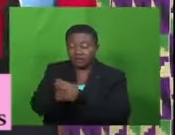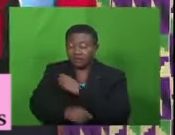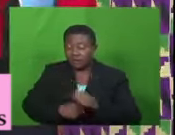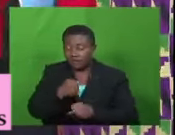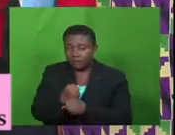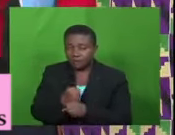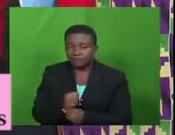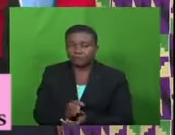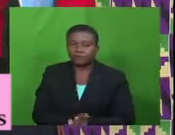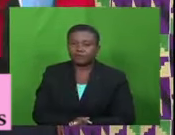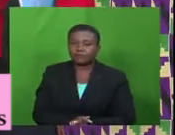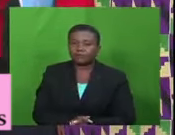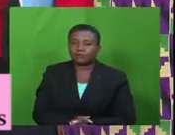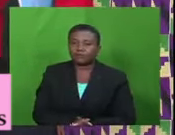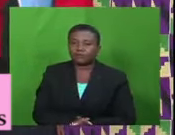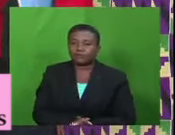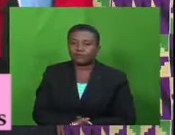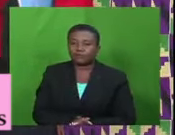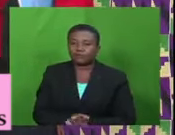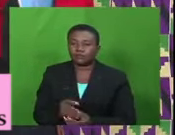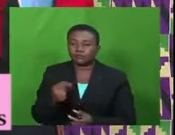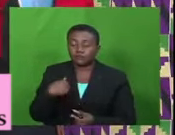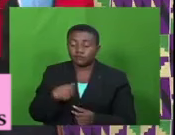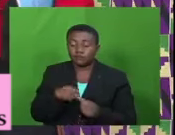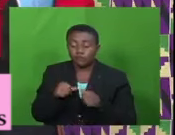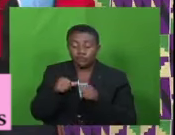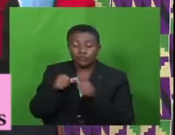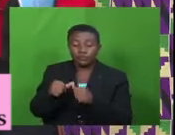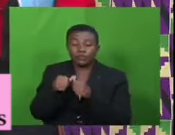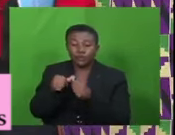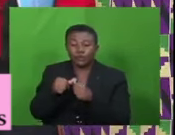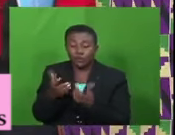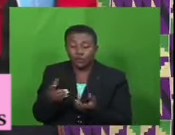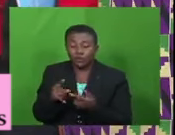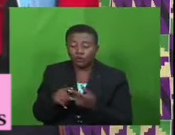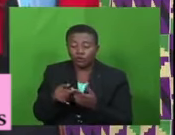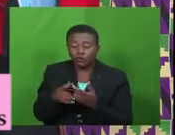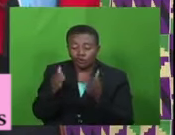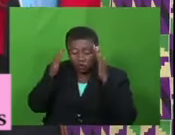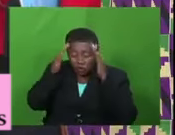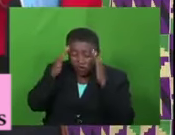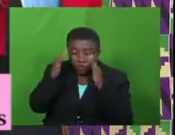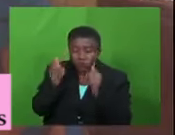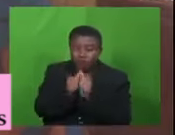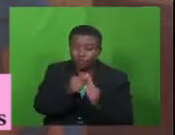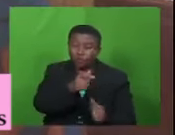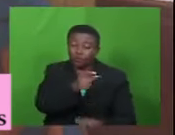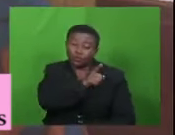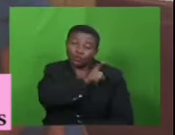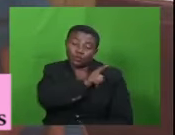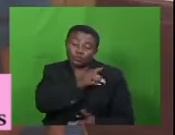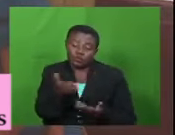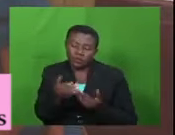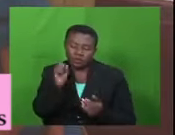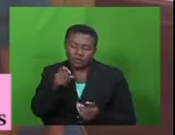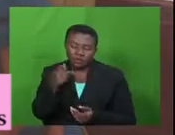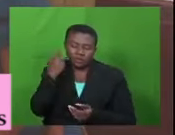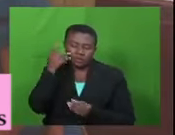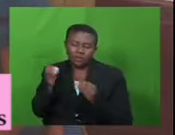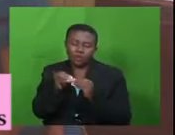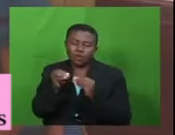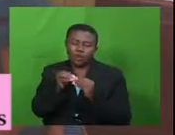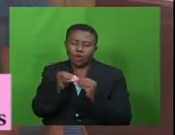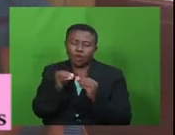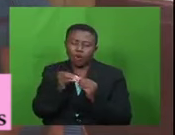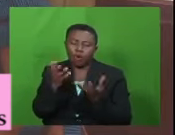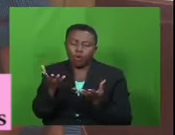Mr. Speaker, we continue to pay attention to the police service. We can now see more of the police on our streets